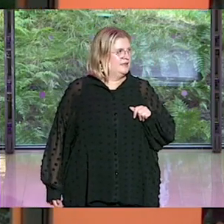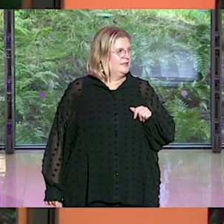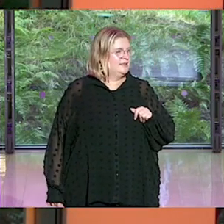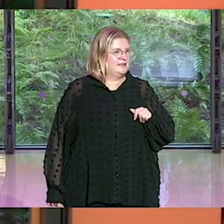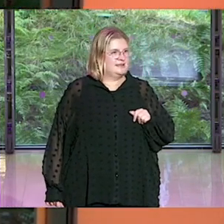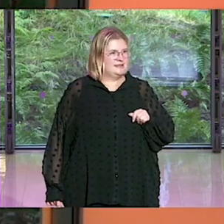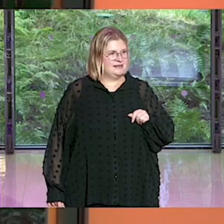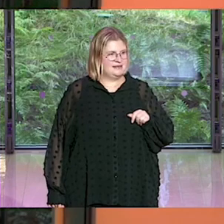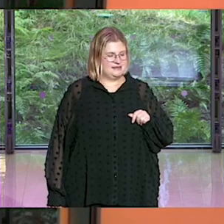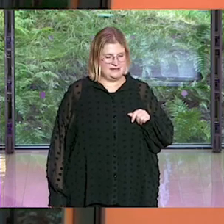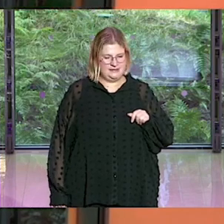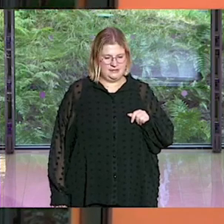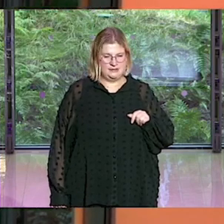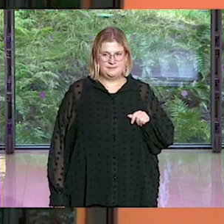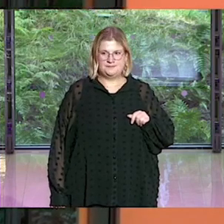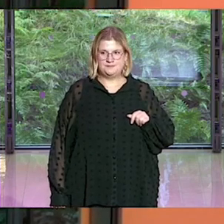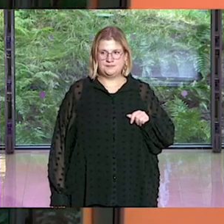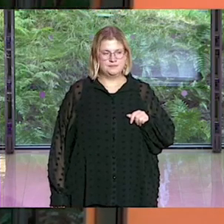here.